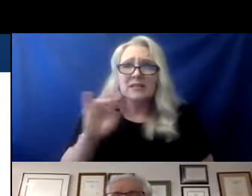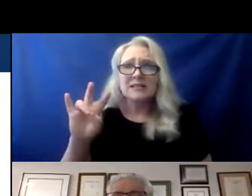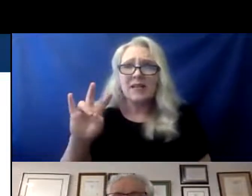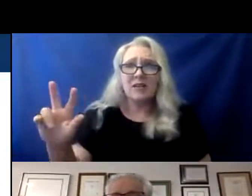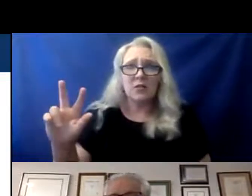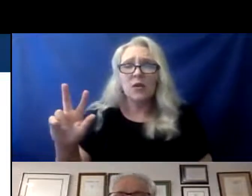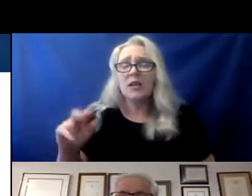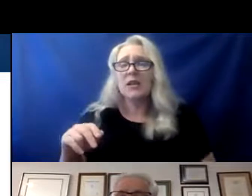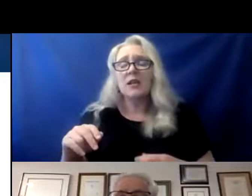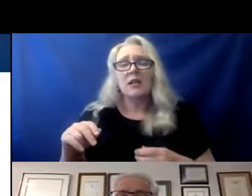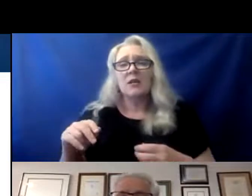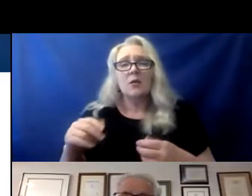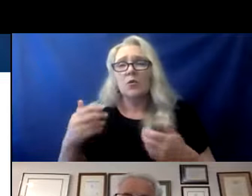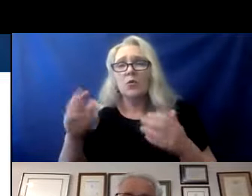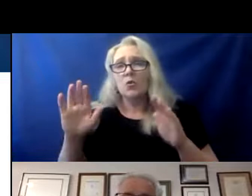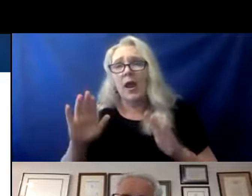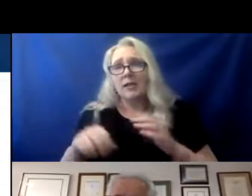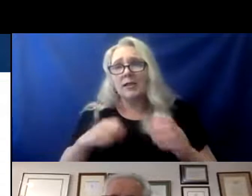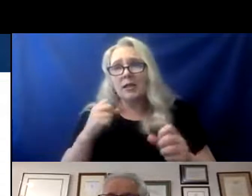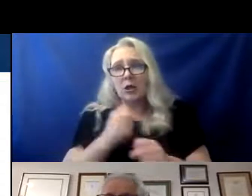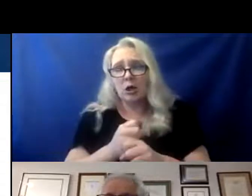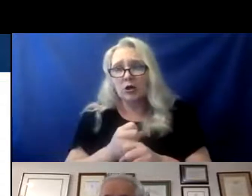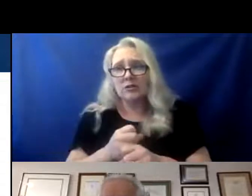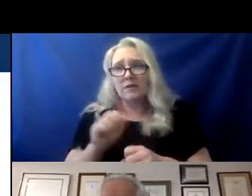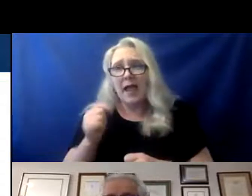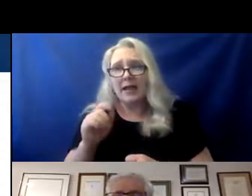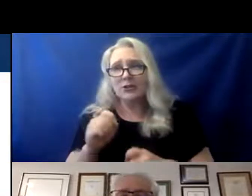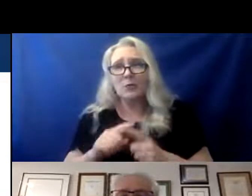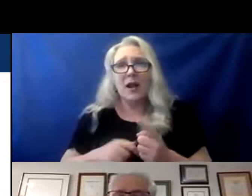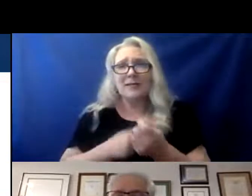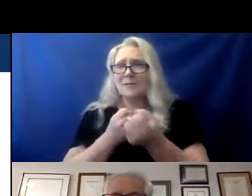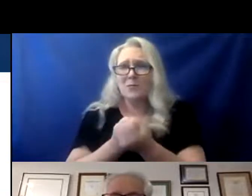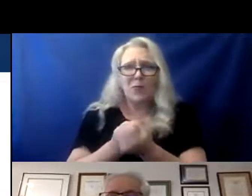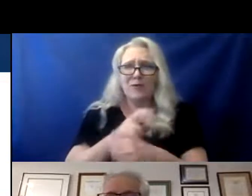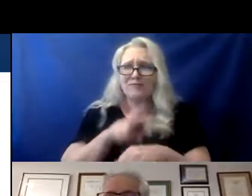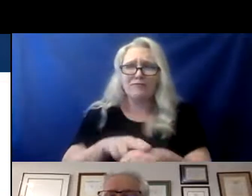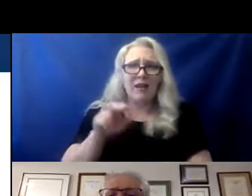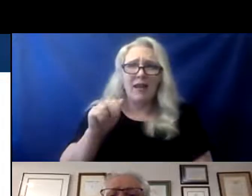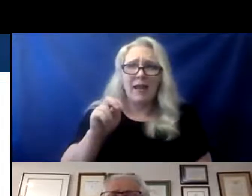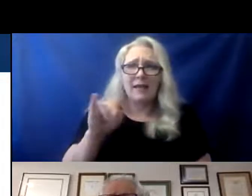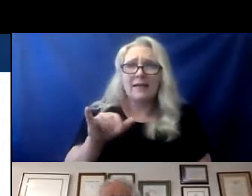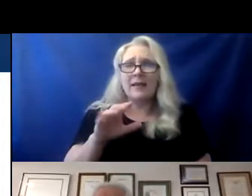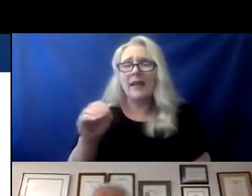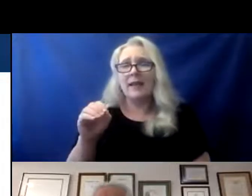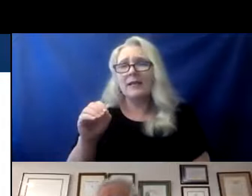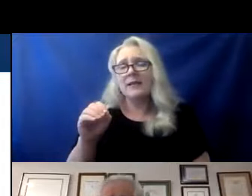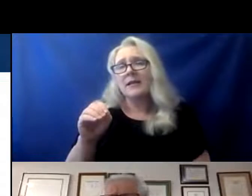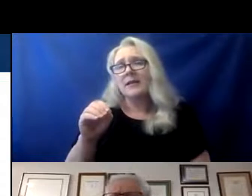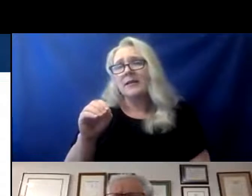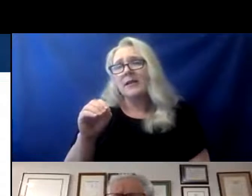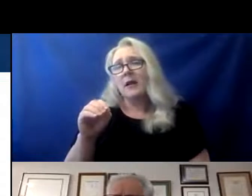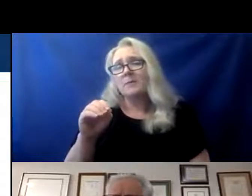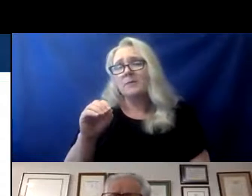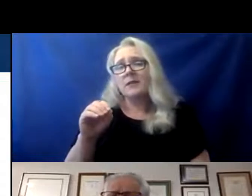years of age, I will certainly support Andy and all the disability rights group. But I'm